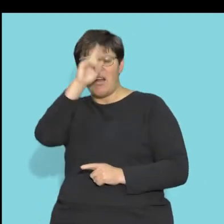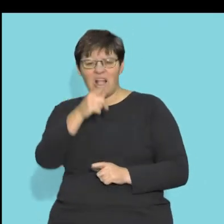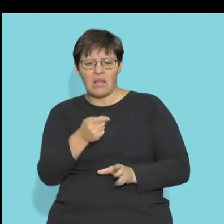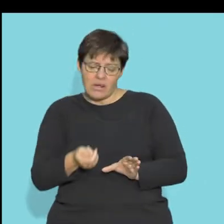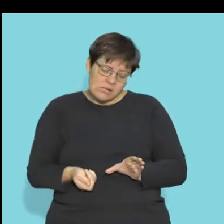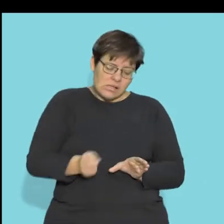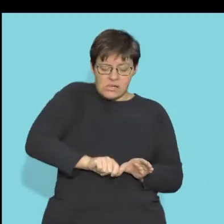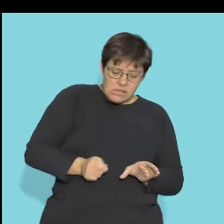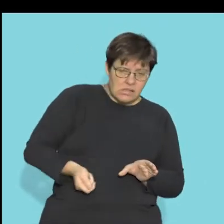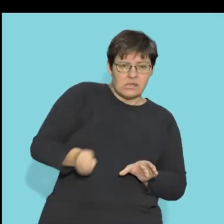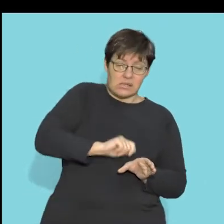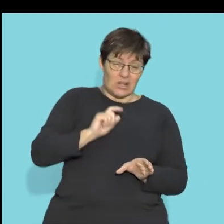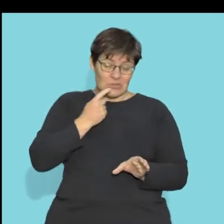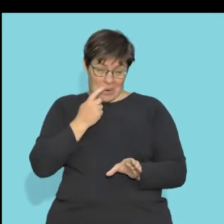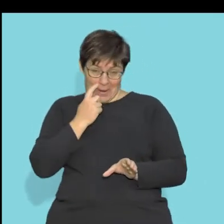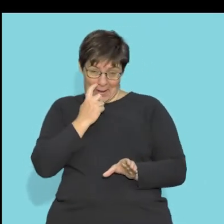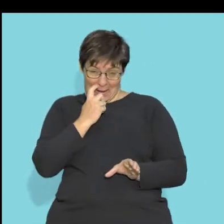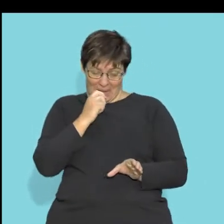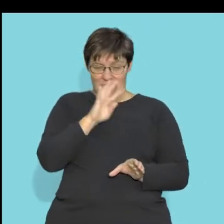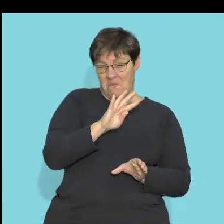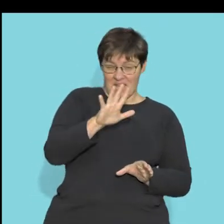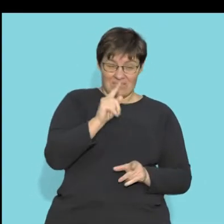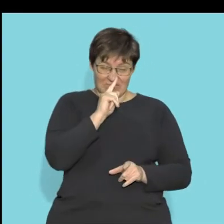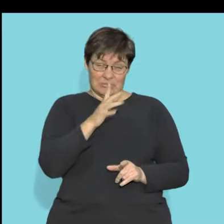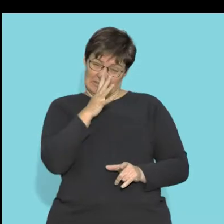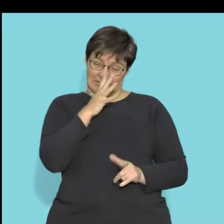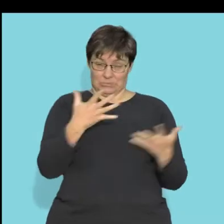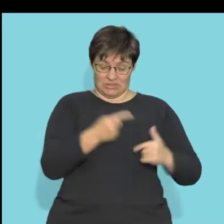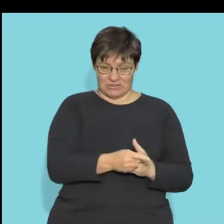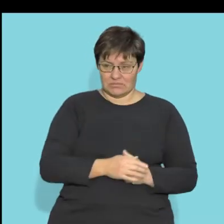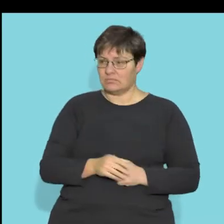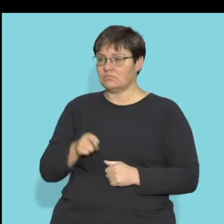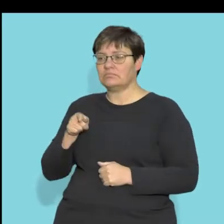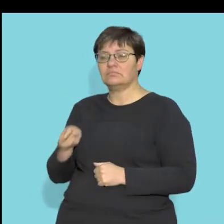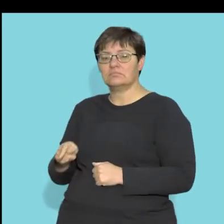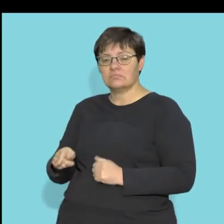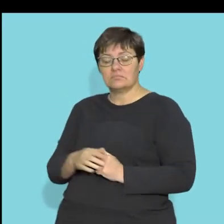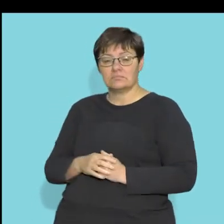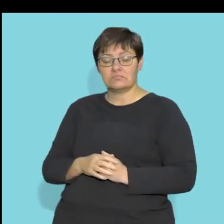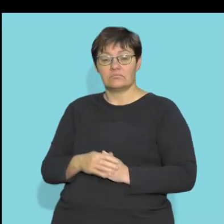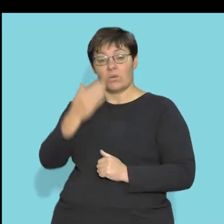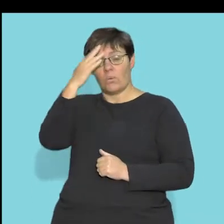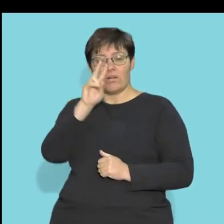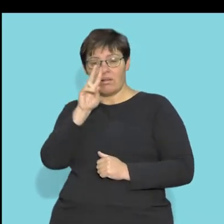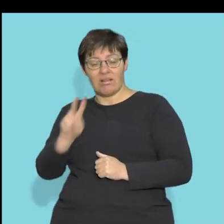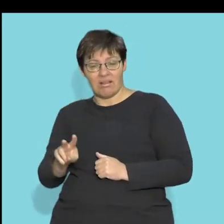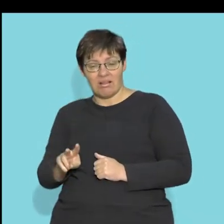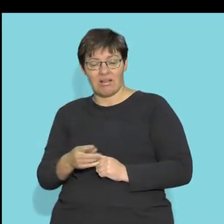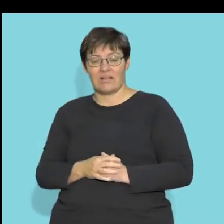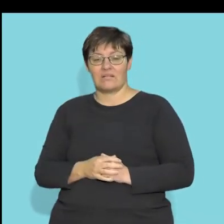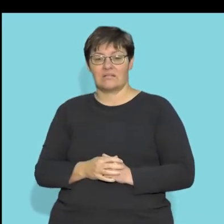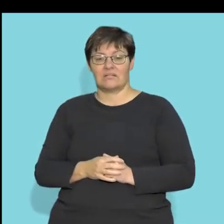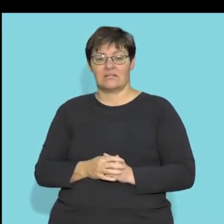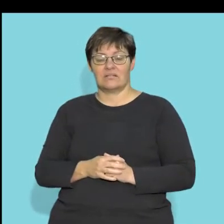5 teaspoons in, all right, your tea. This diagram over here, what do we notice? We've